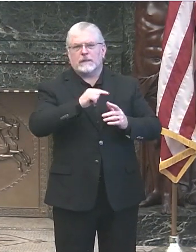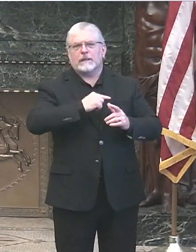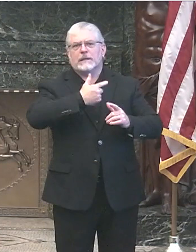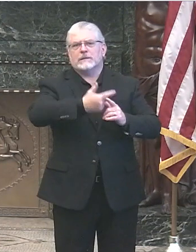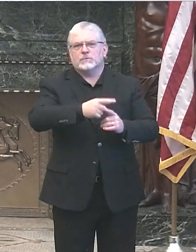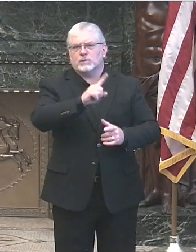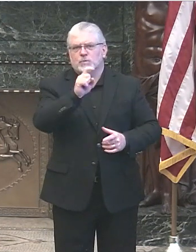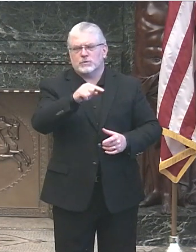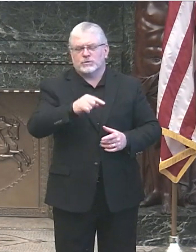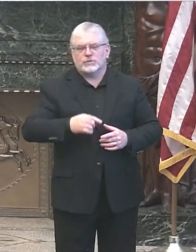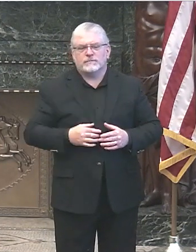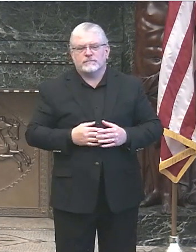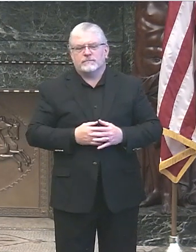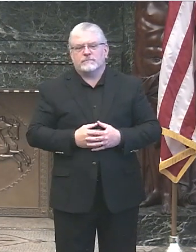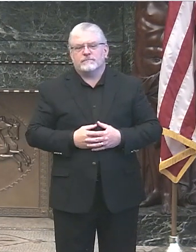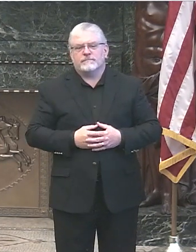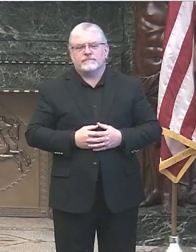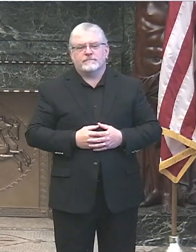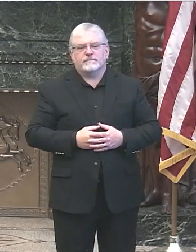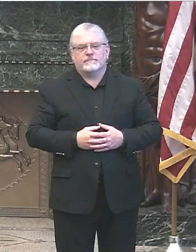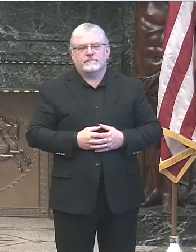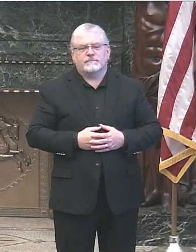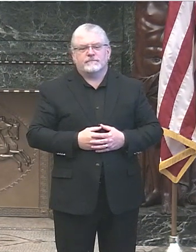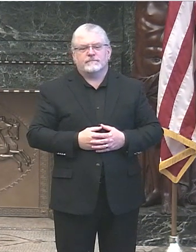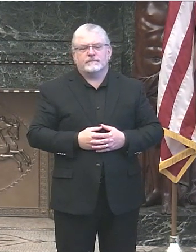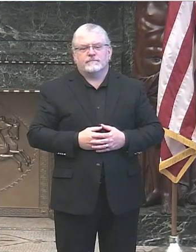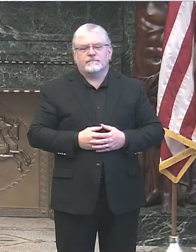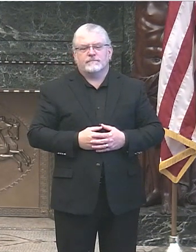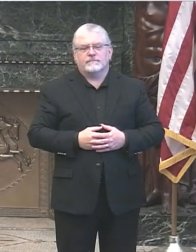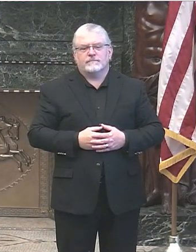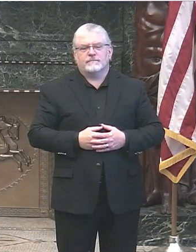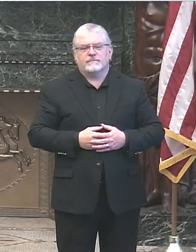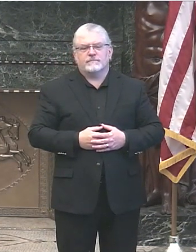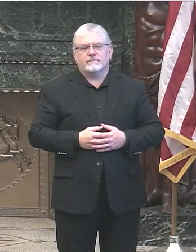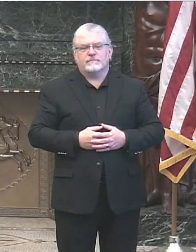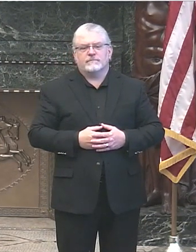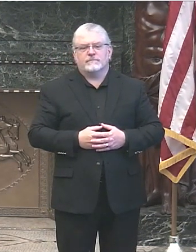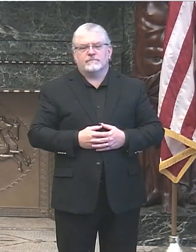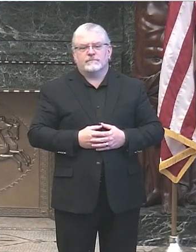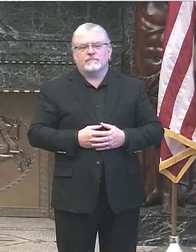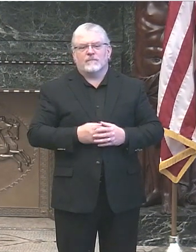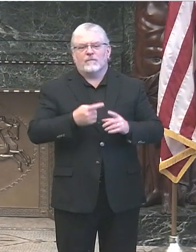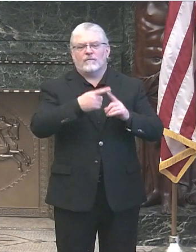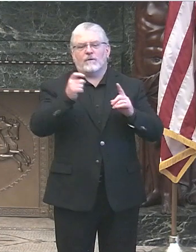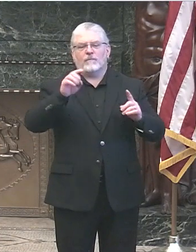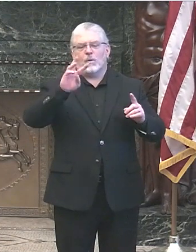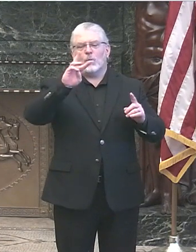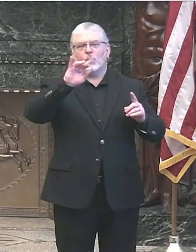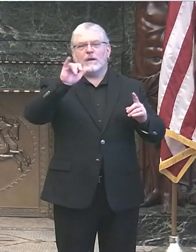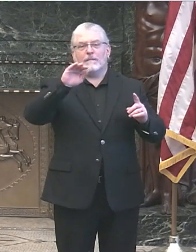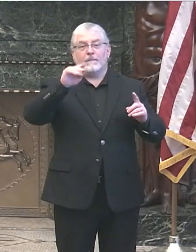Next, we're going to go to Max Marin at Billy Penn. Max. Hi, everybody. Thank you again for your time today. Just